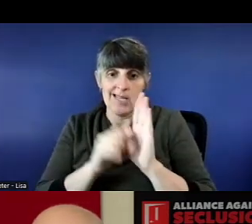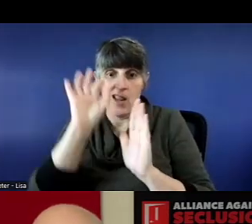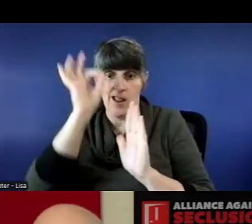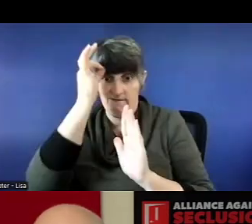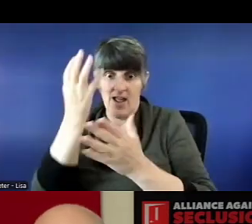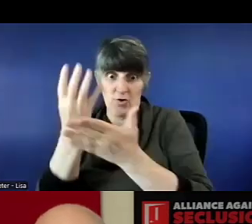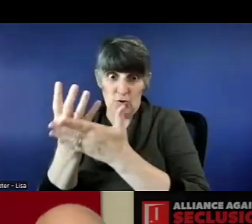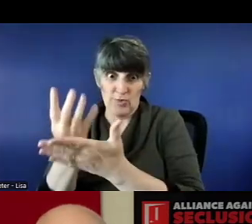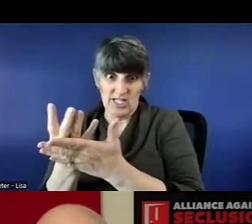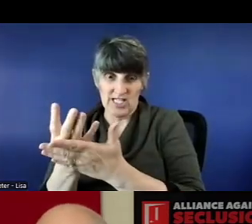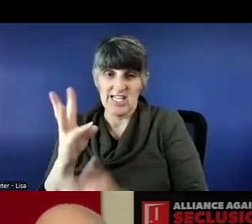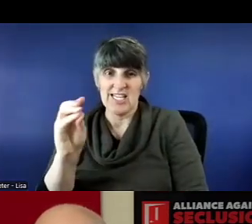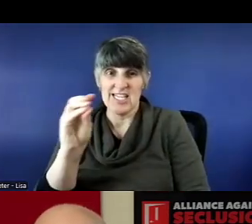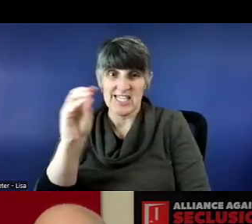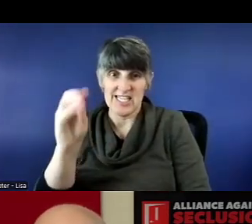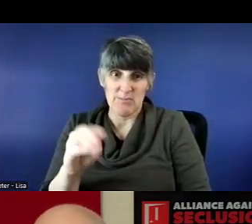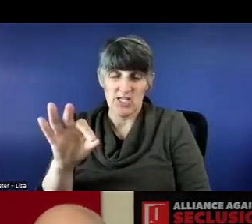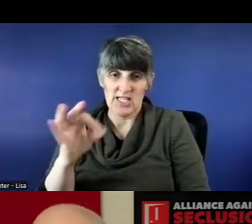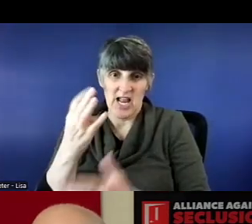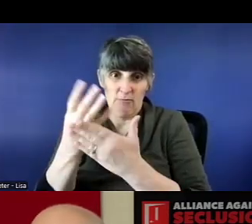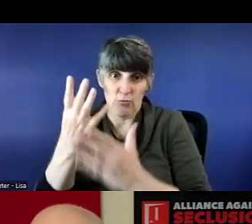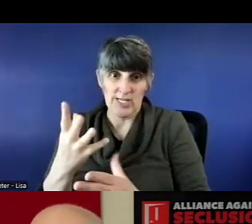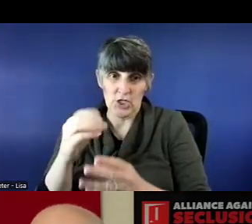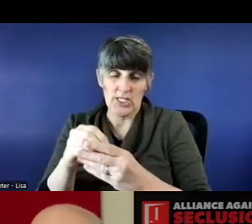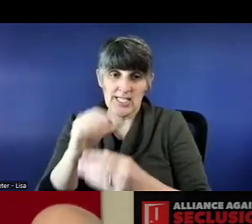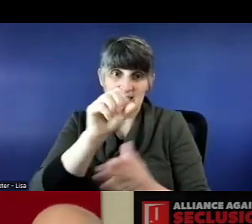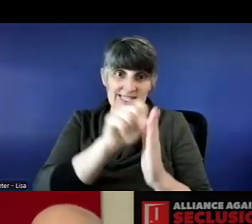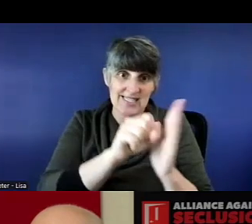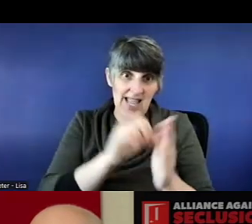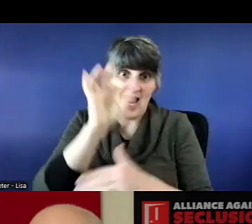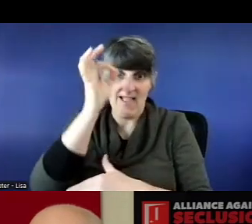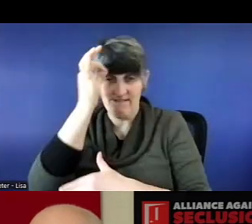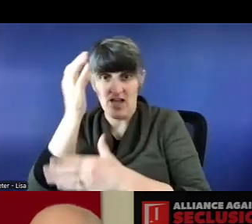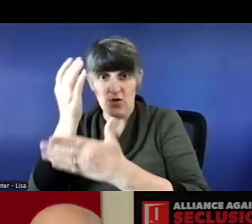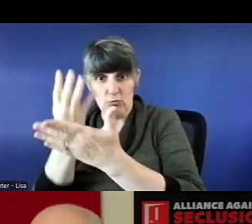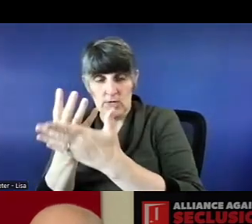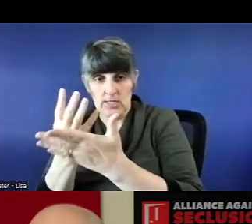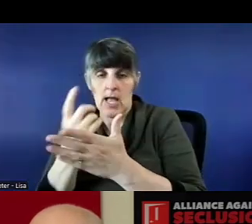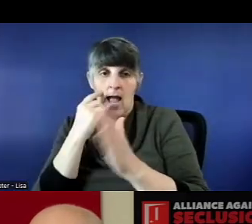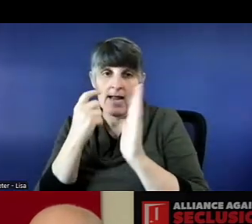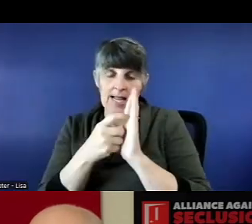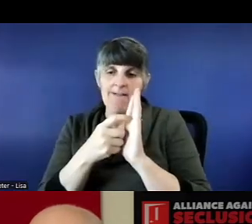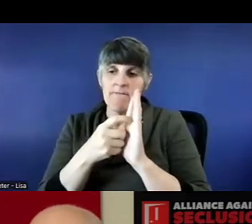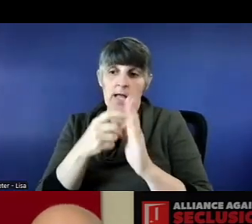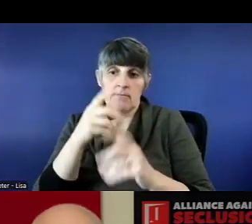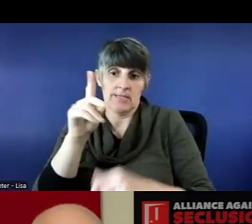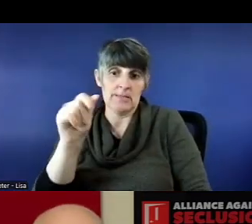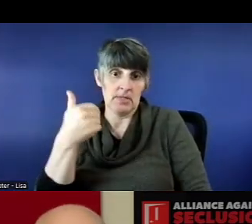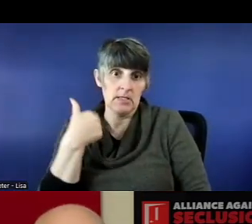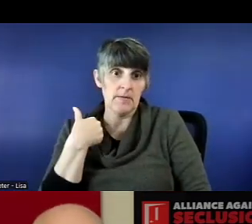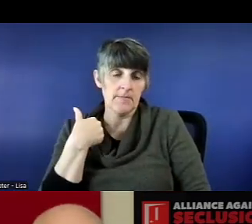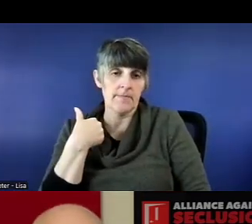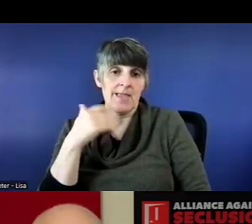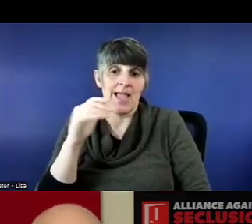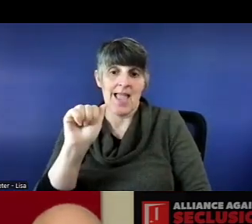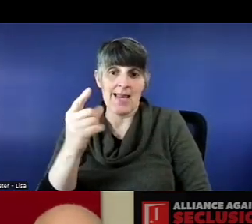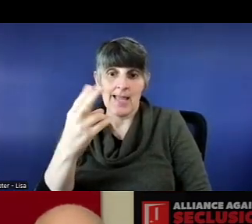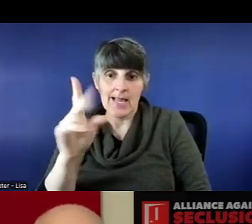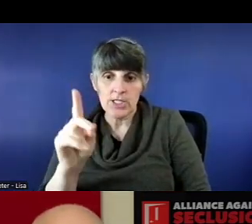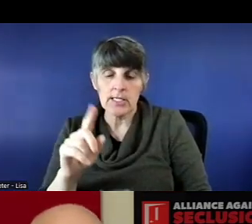prisons, 60% of prisoners in state and federal prisons identify with having some sort of disability,